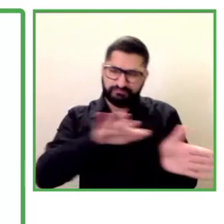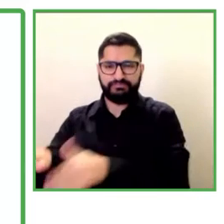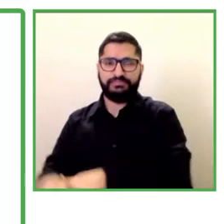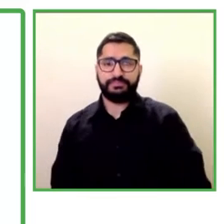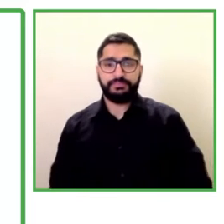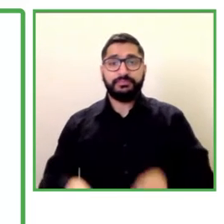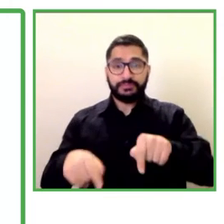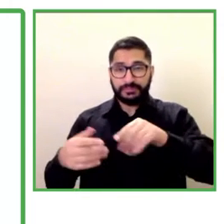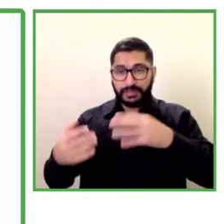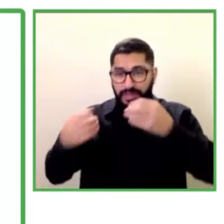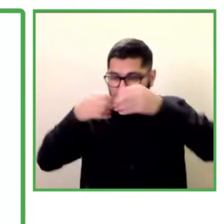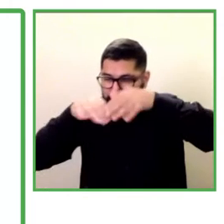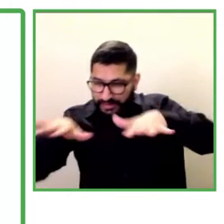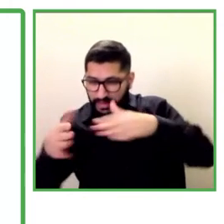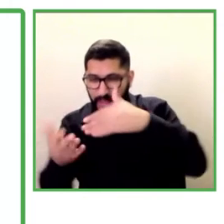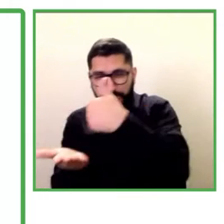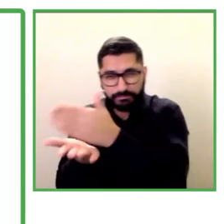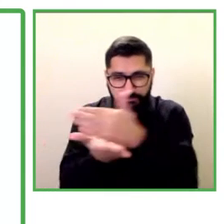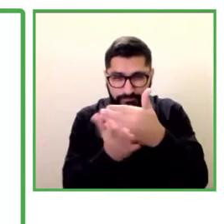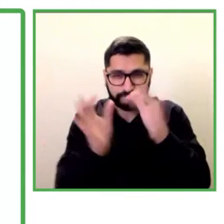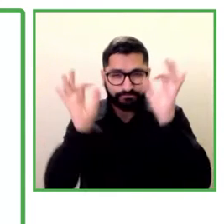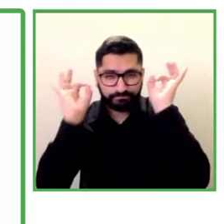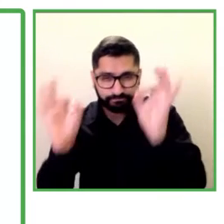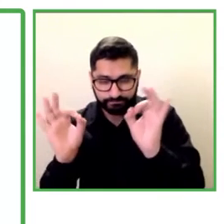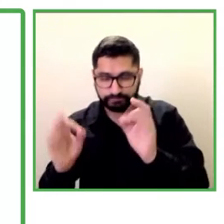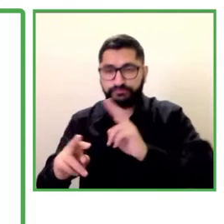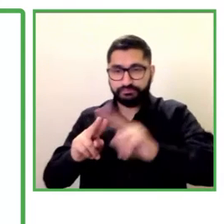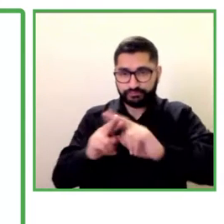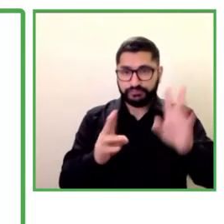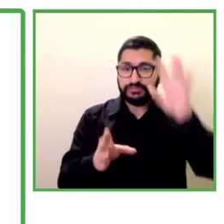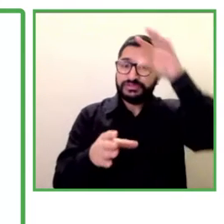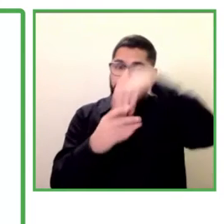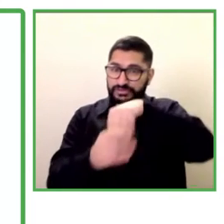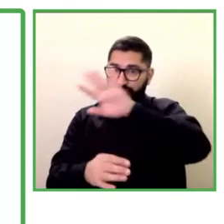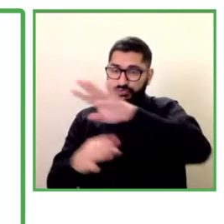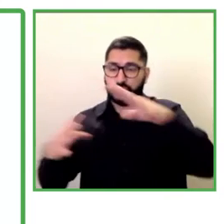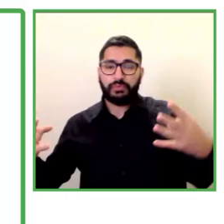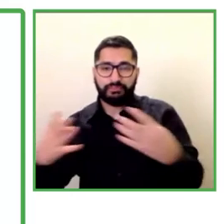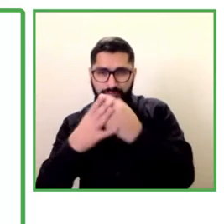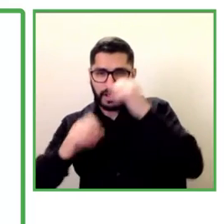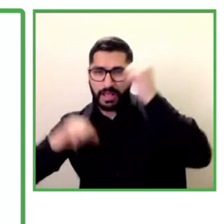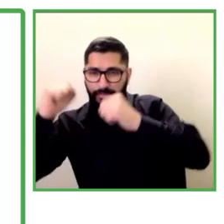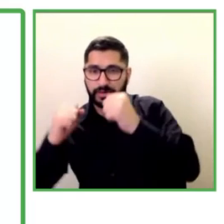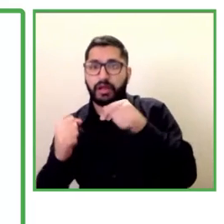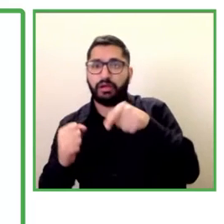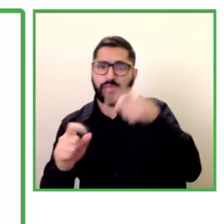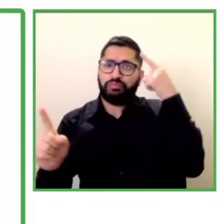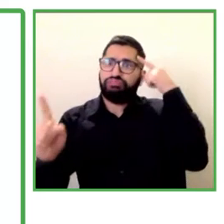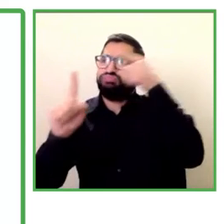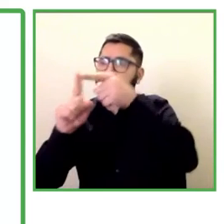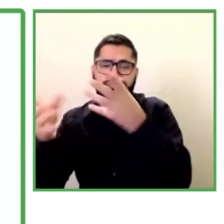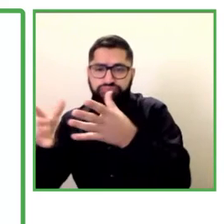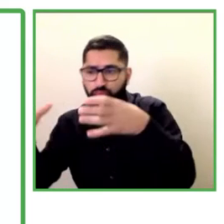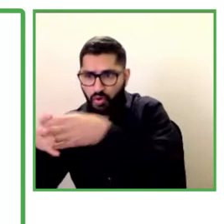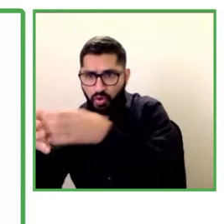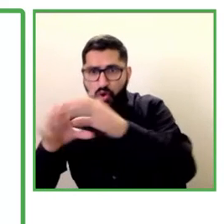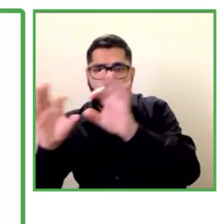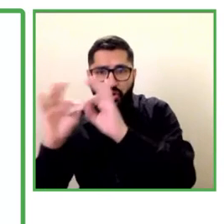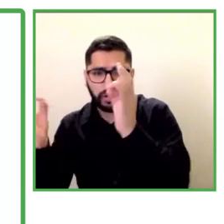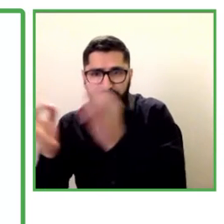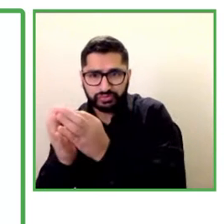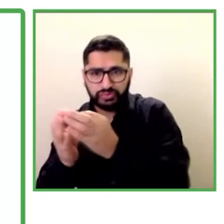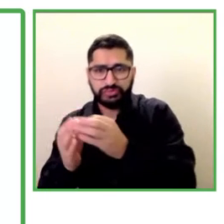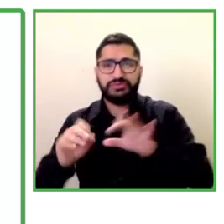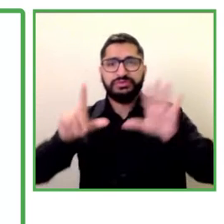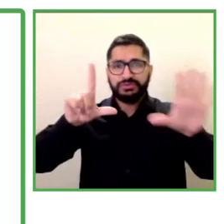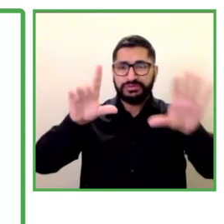design initiatives to provide proposals to the different actors of the network, because just gathering around to work on